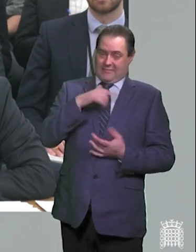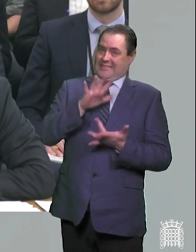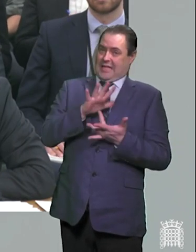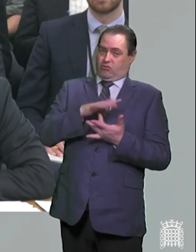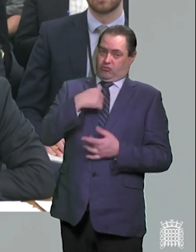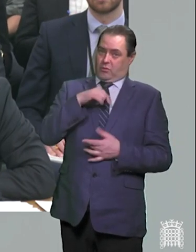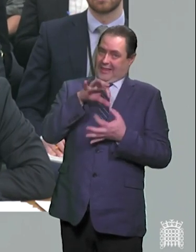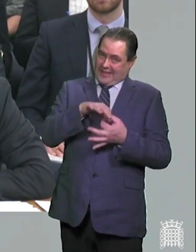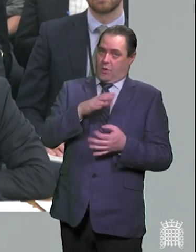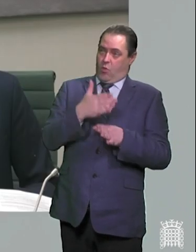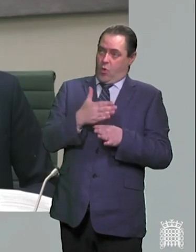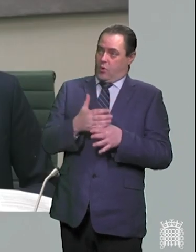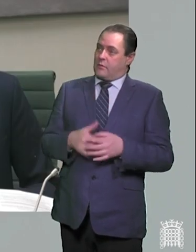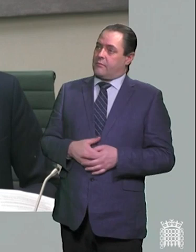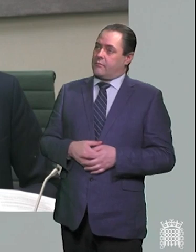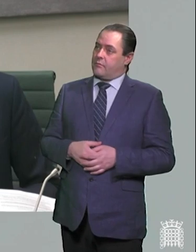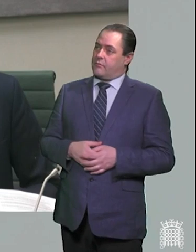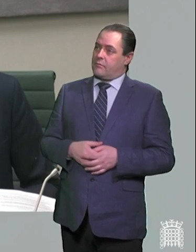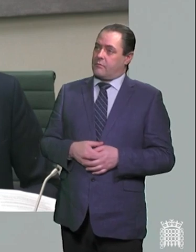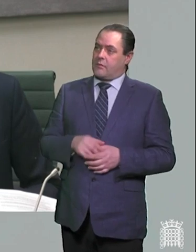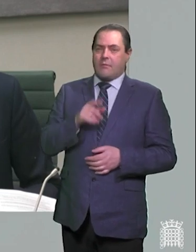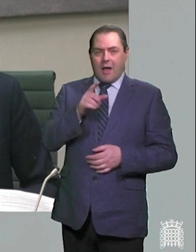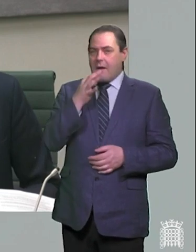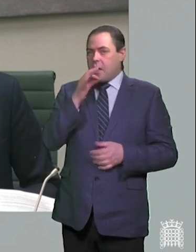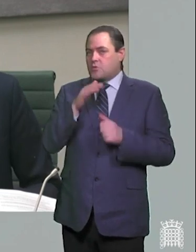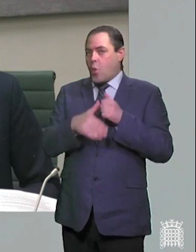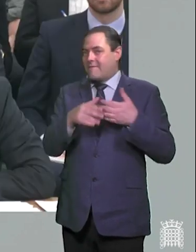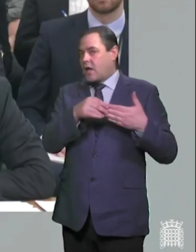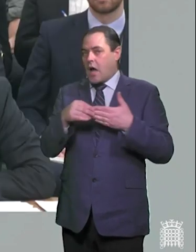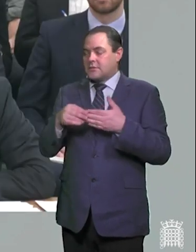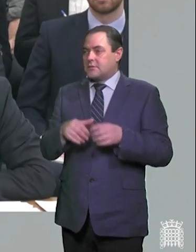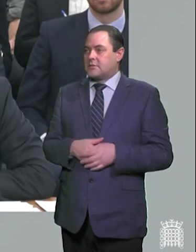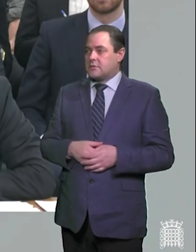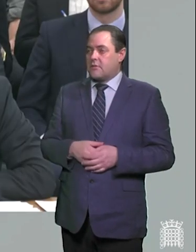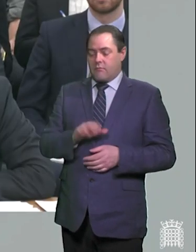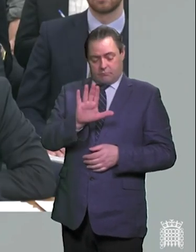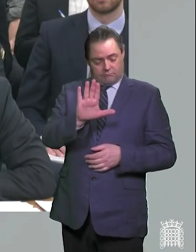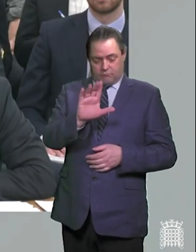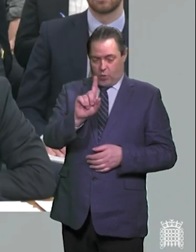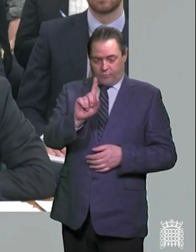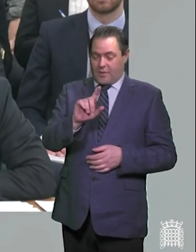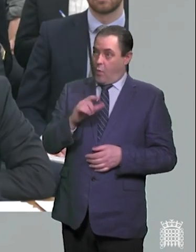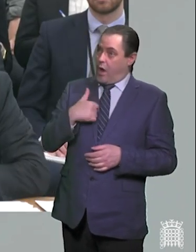essential for work purposes. Right, well, I'm asking about the guidance at the moment. Yes, and I'm telling you that I believe the guidance so